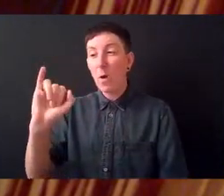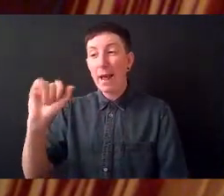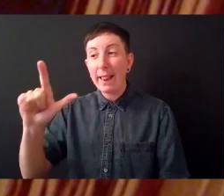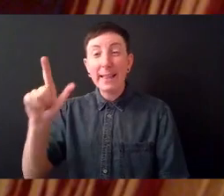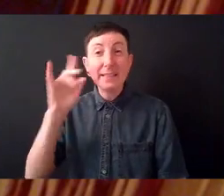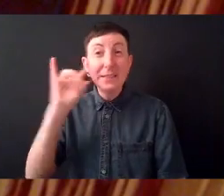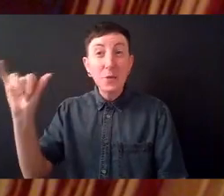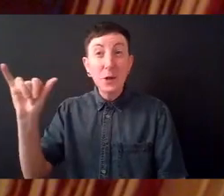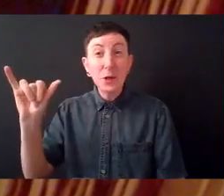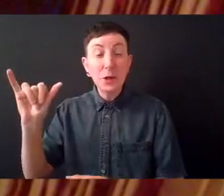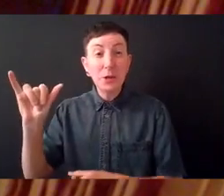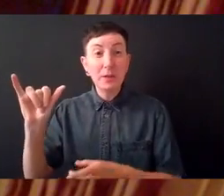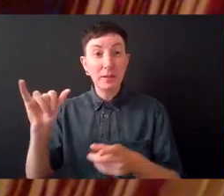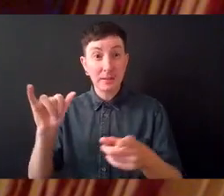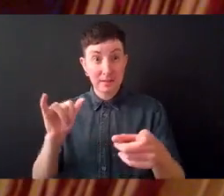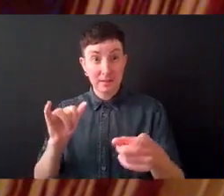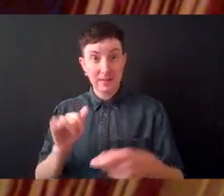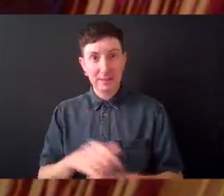oh my gosh, this is so difficult.